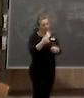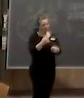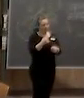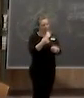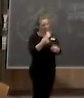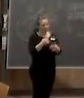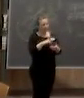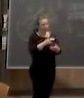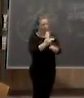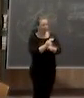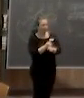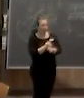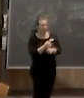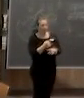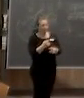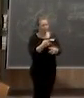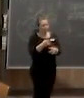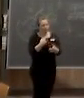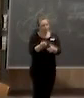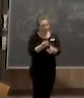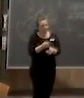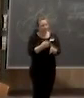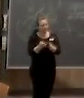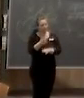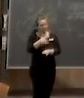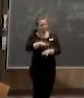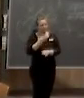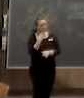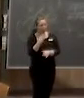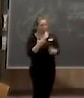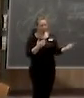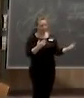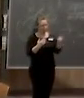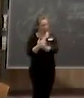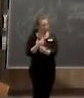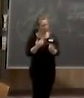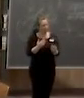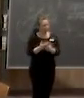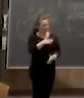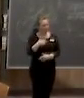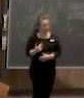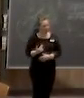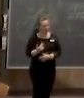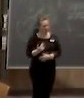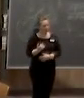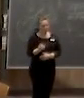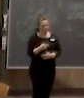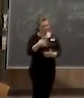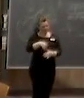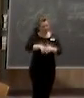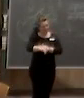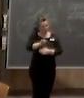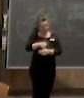pay VAT and duties and all of that. So the level of knowledge is different. And we particularly see it within the customs area.